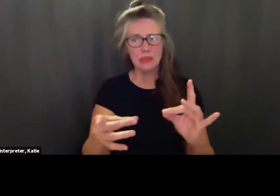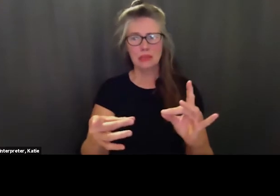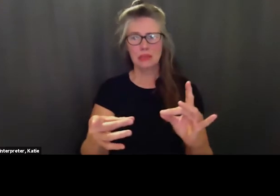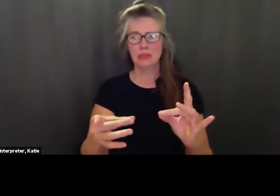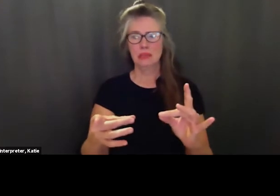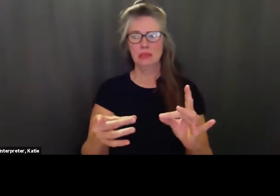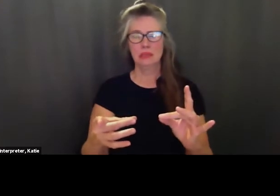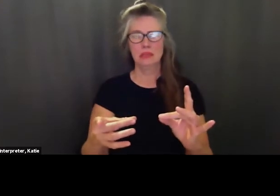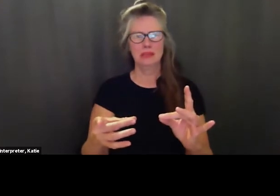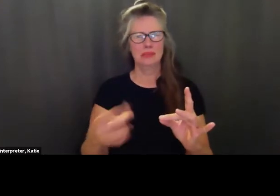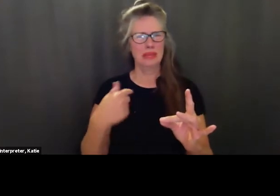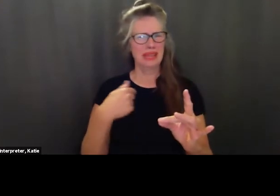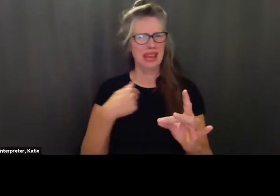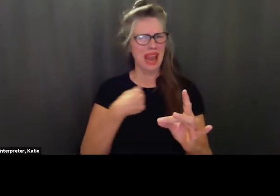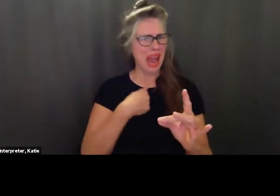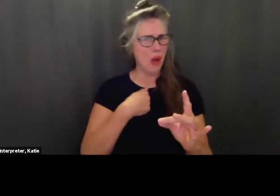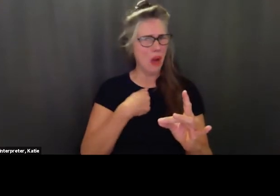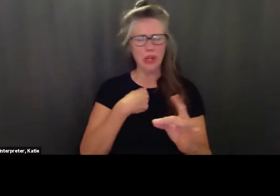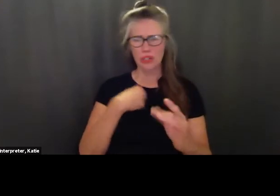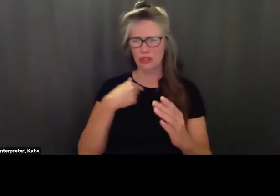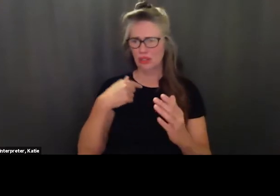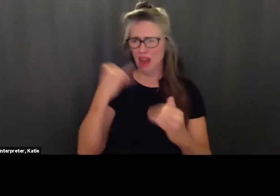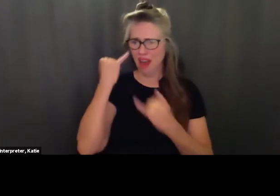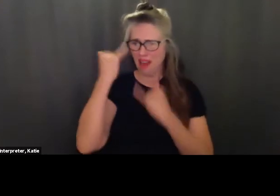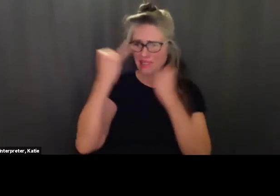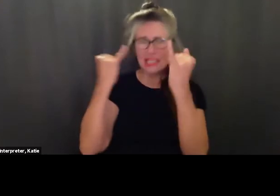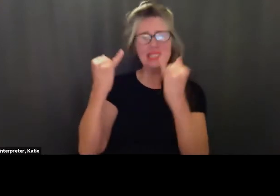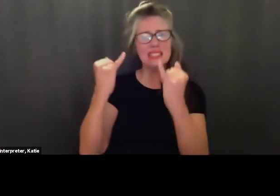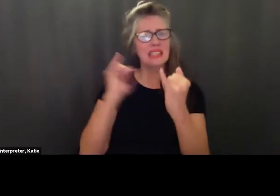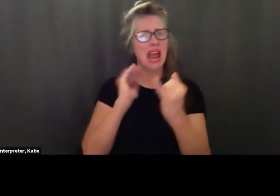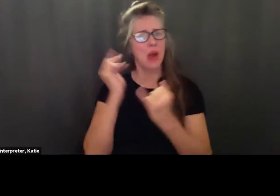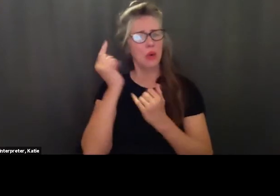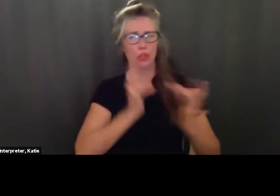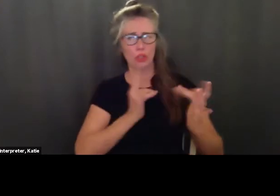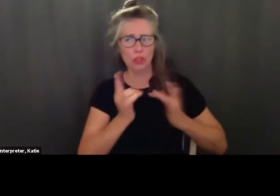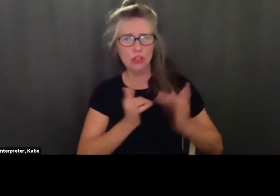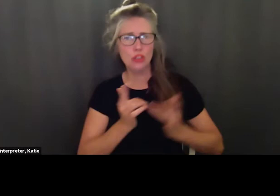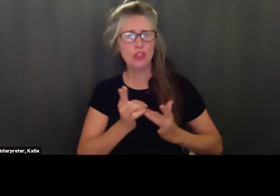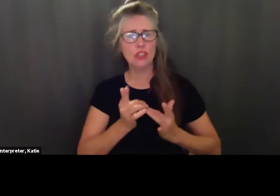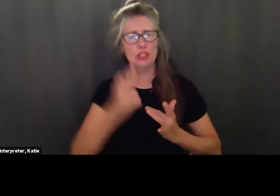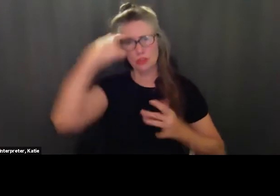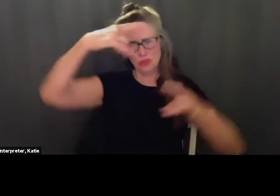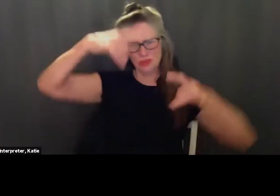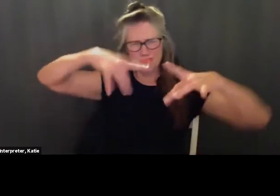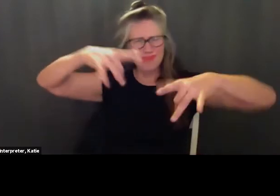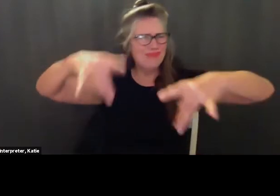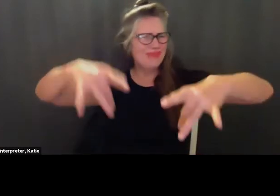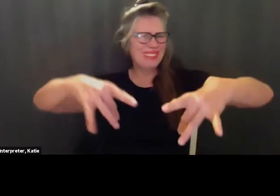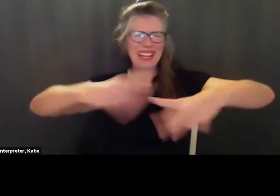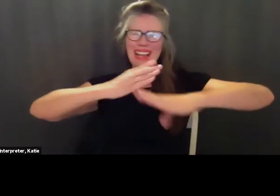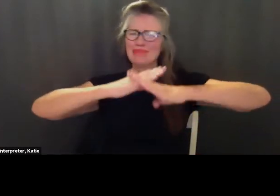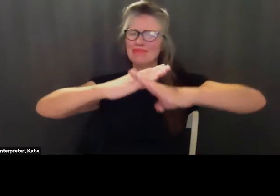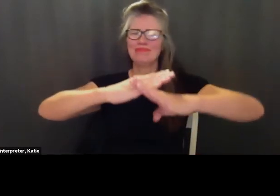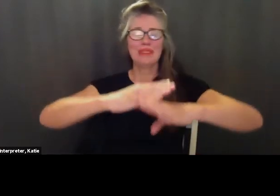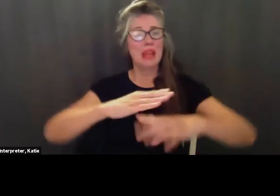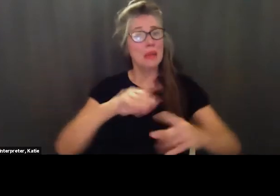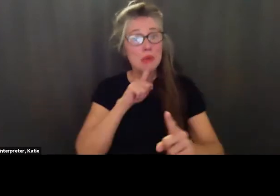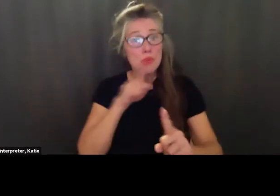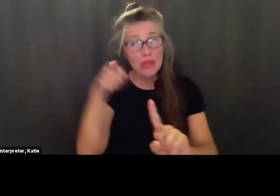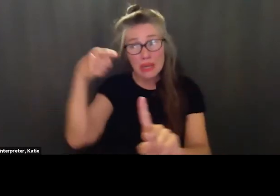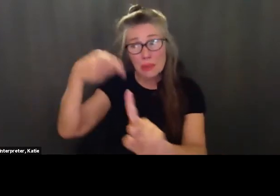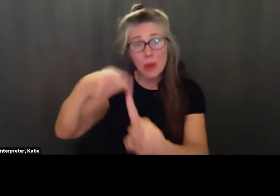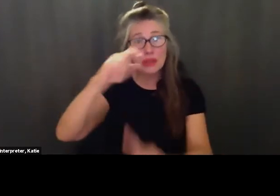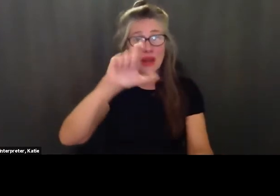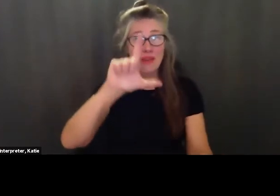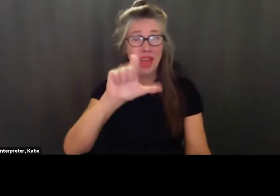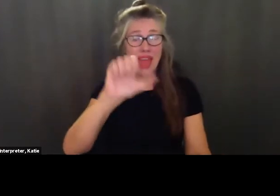room for an original idea or other considerations. And the whole thing about LCAP is that